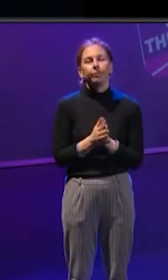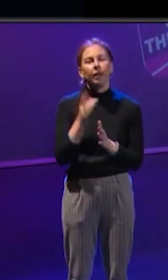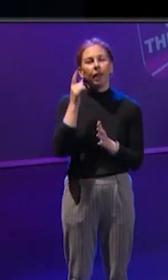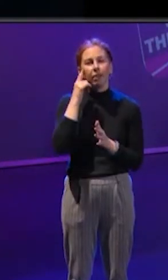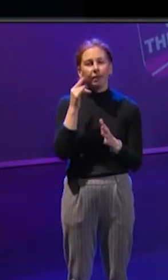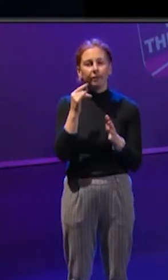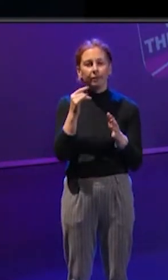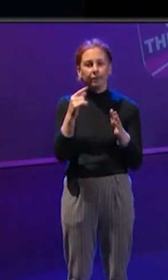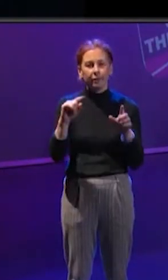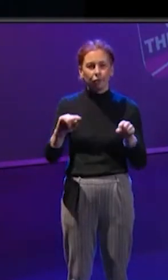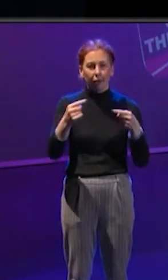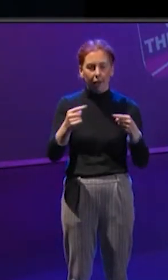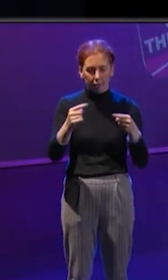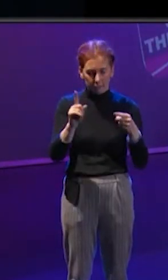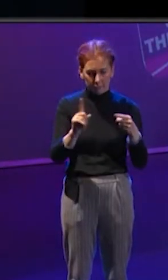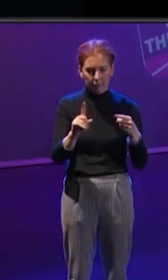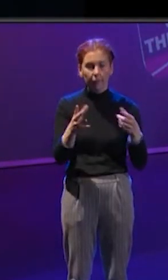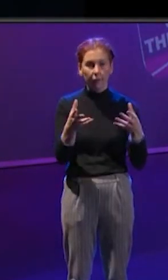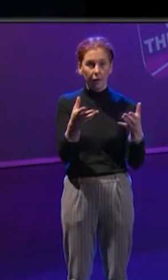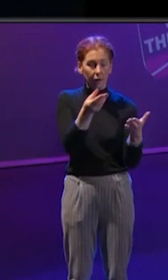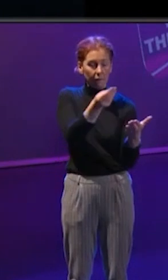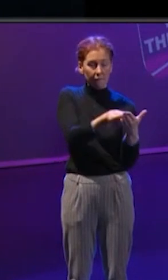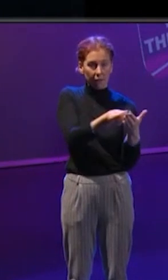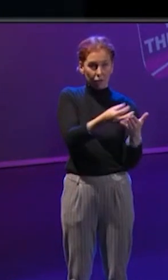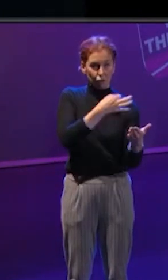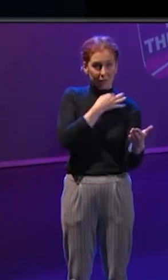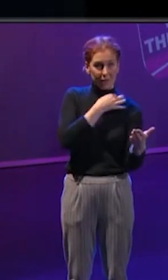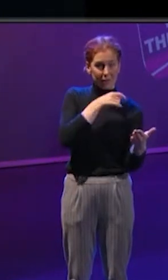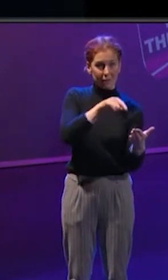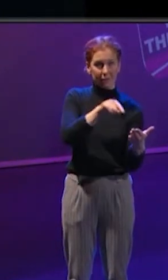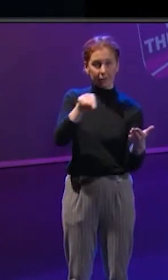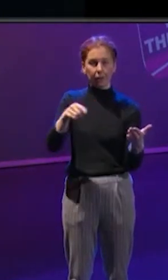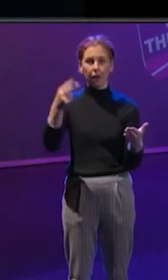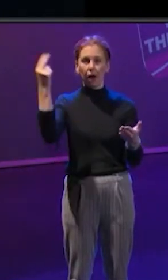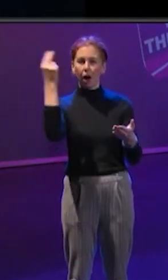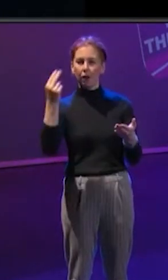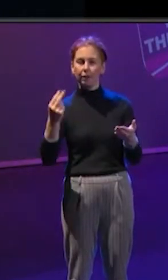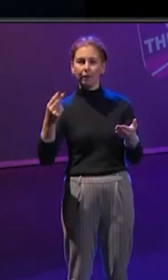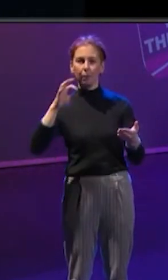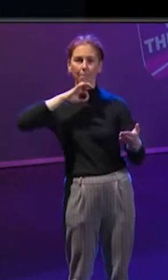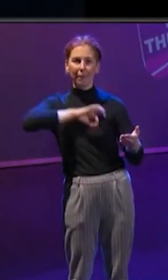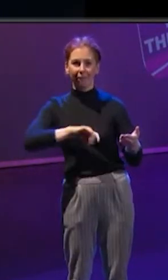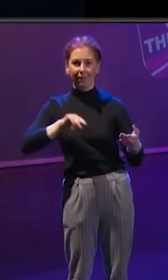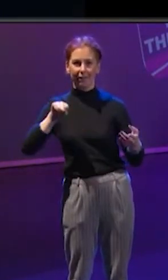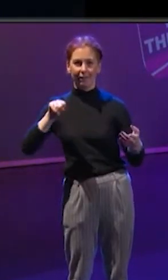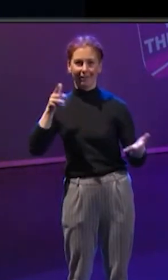merriment of financial risk and the artistic payoff of that.